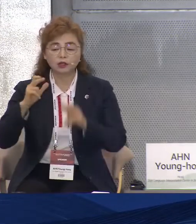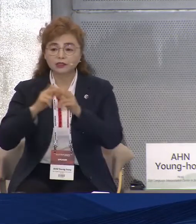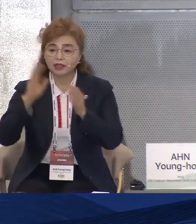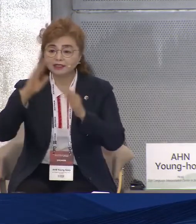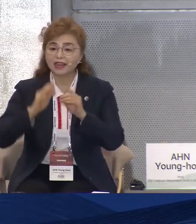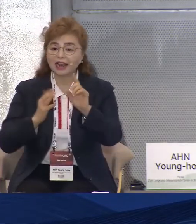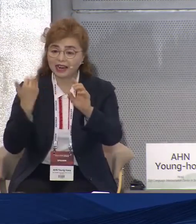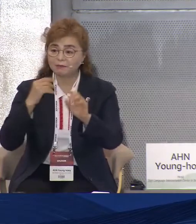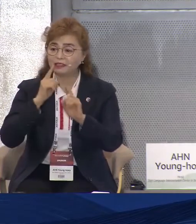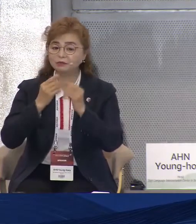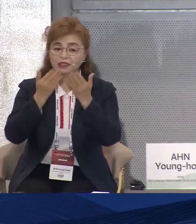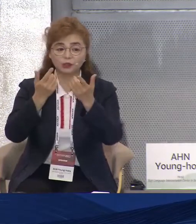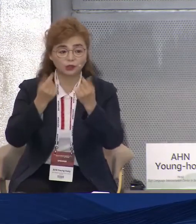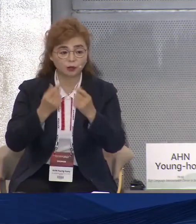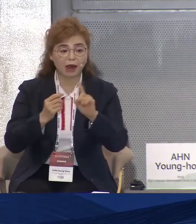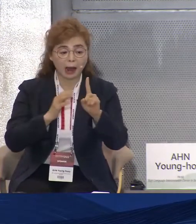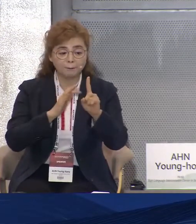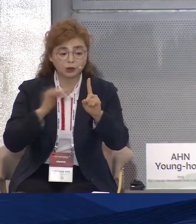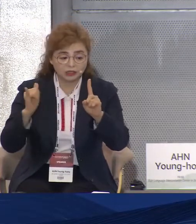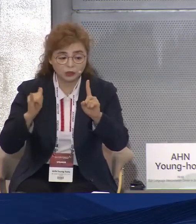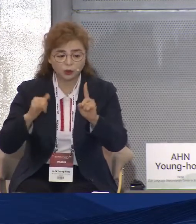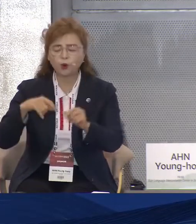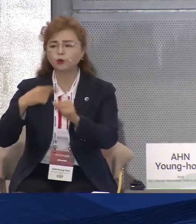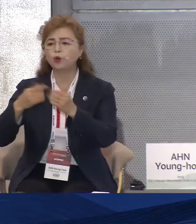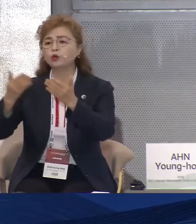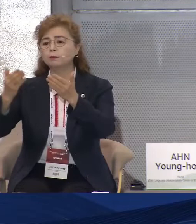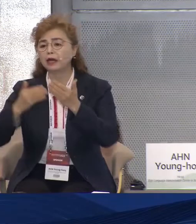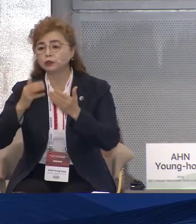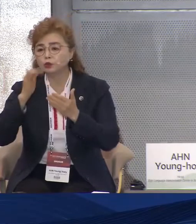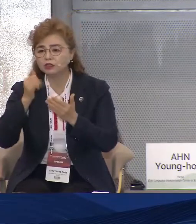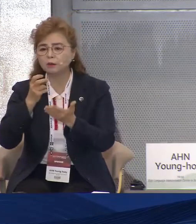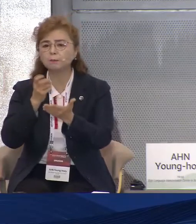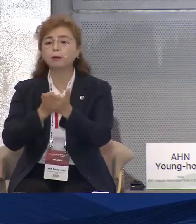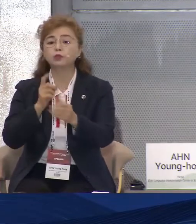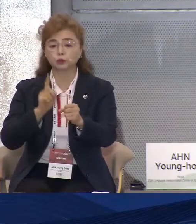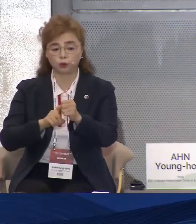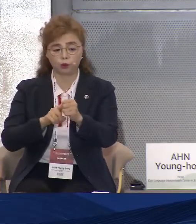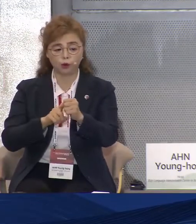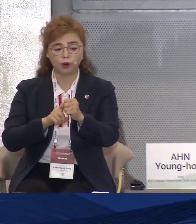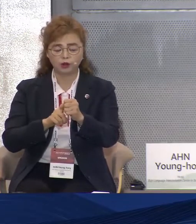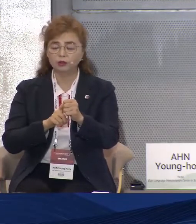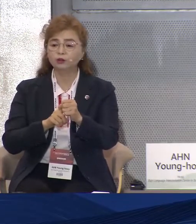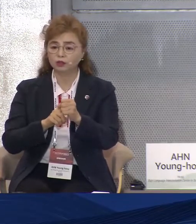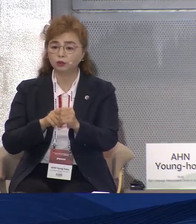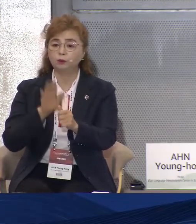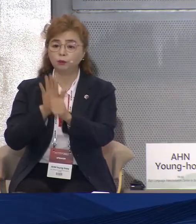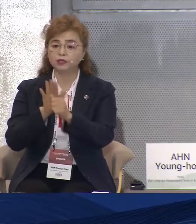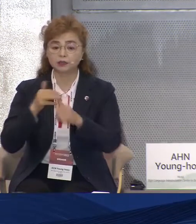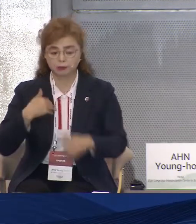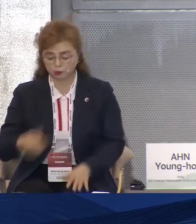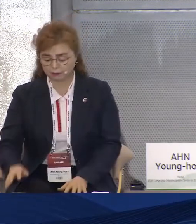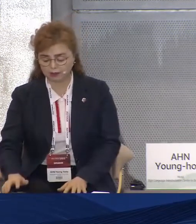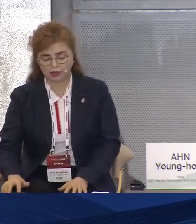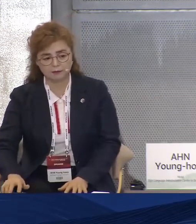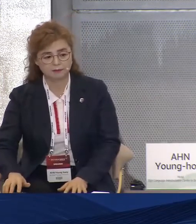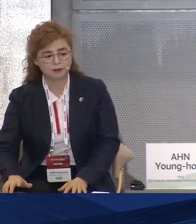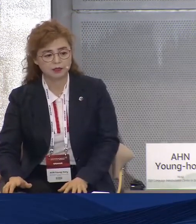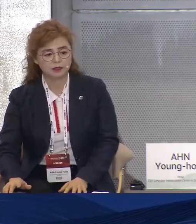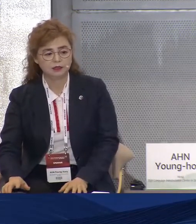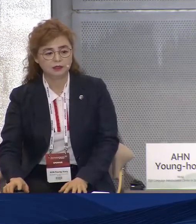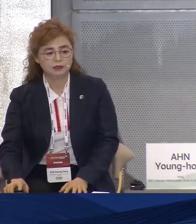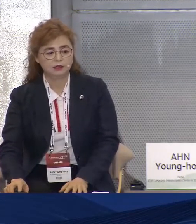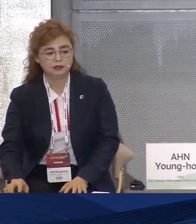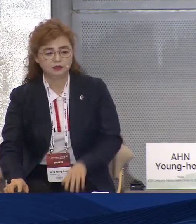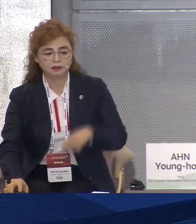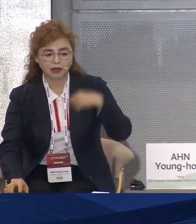and spoken language should be also ensured. Again, even if there is only one student with hearing loss, it must be legally guaranteed